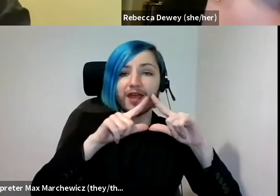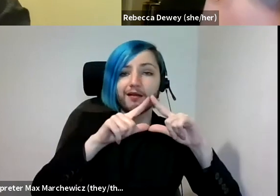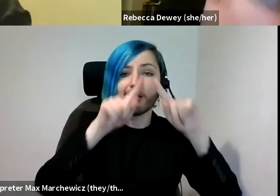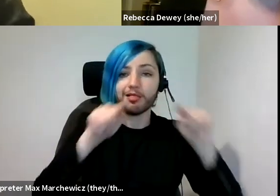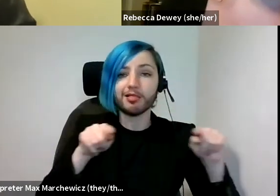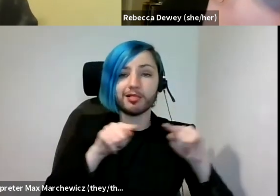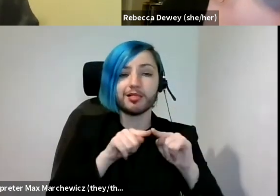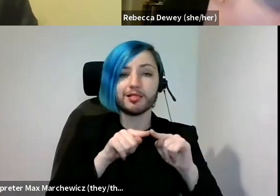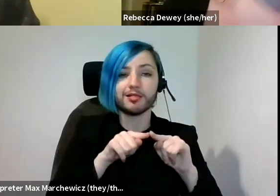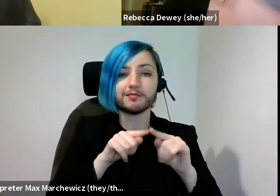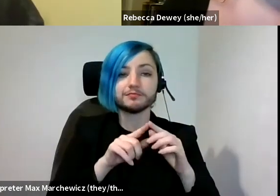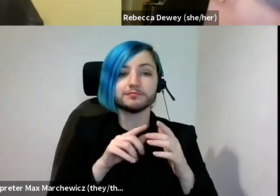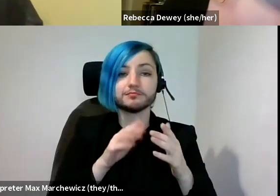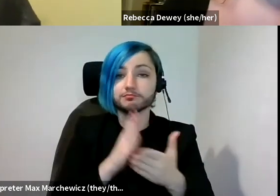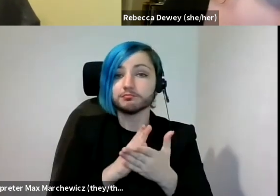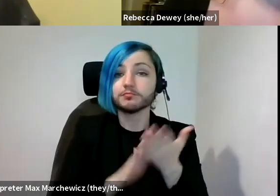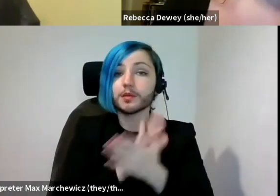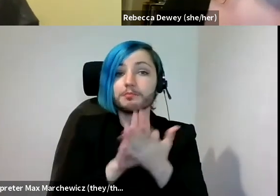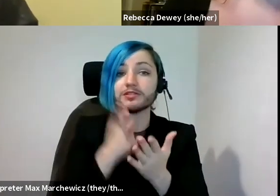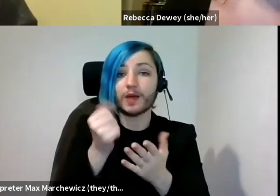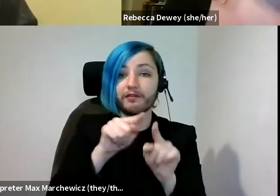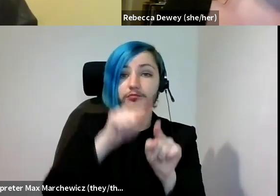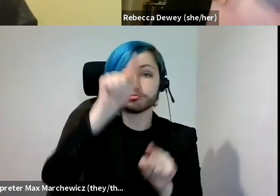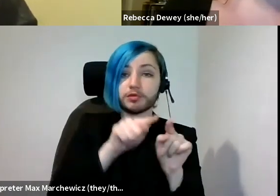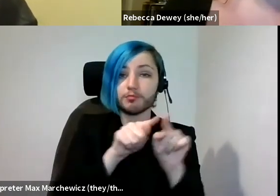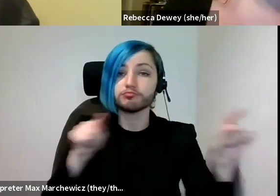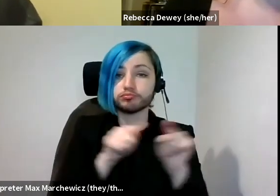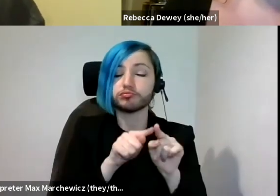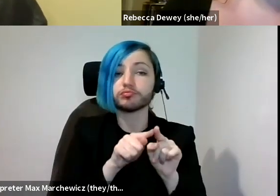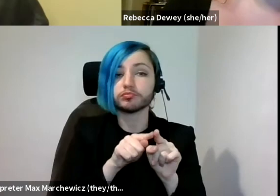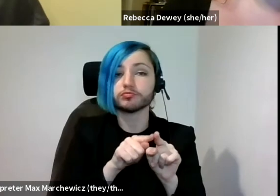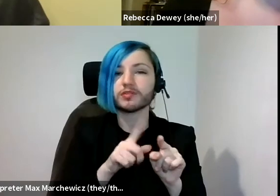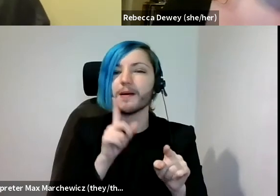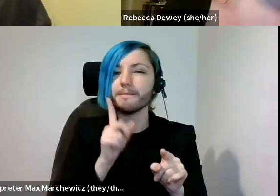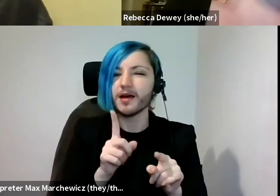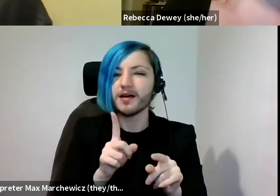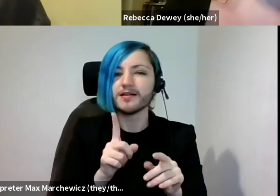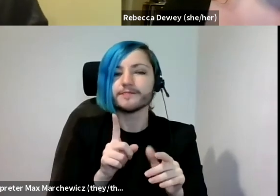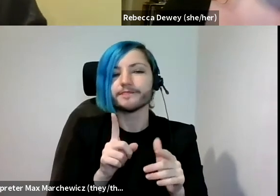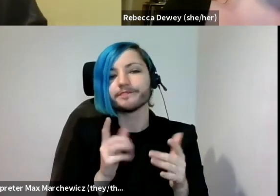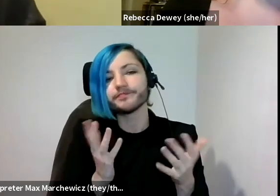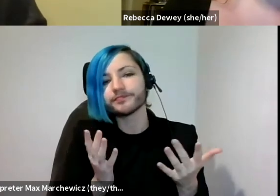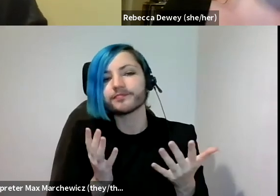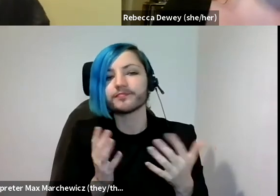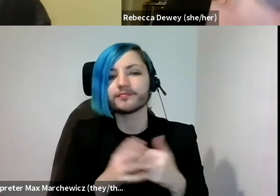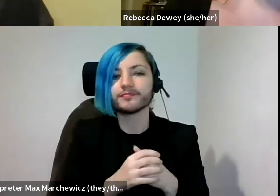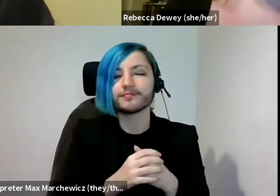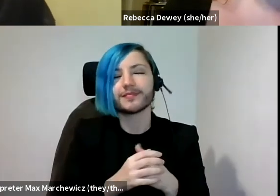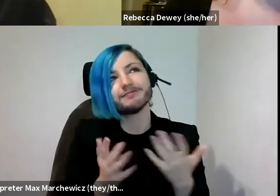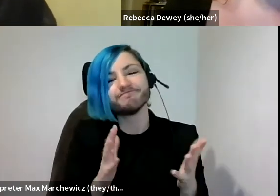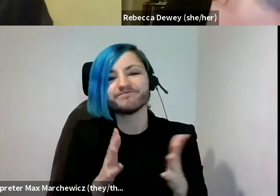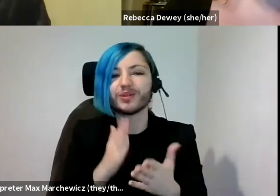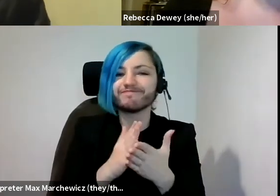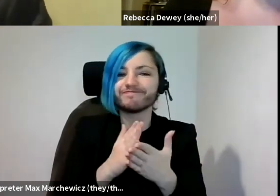means that you do still pick up that effect. It's just not, well, it depends exactly